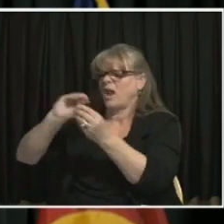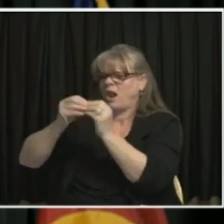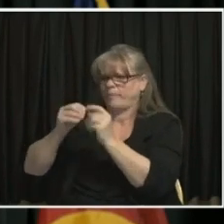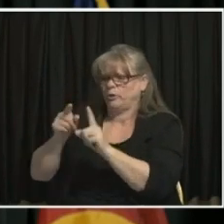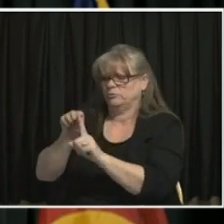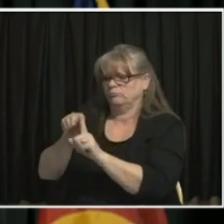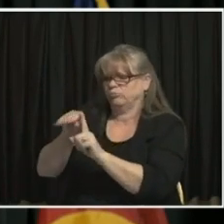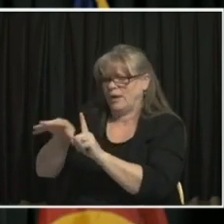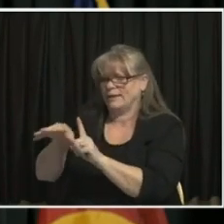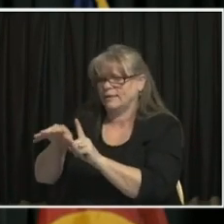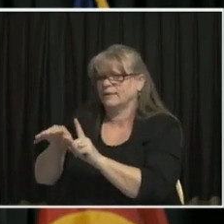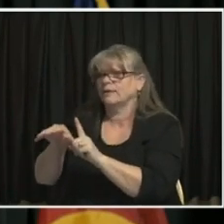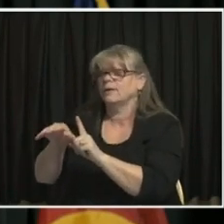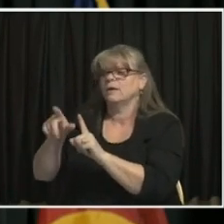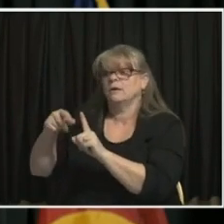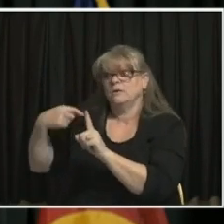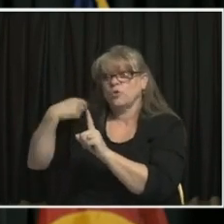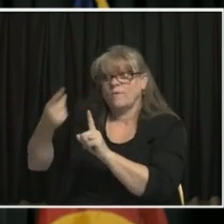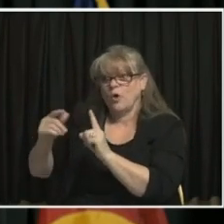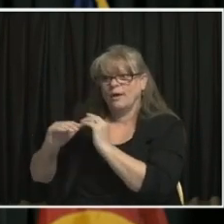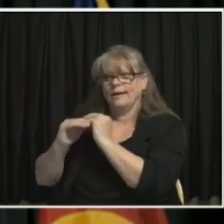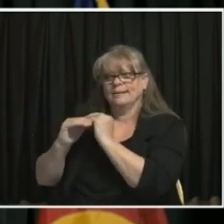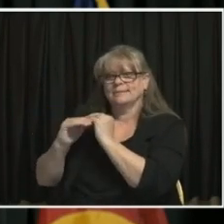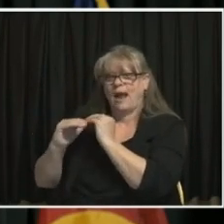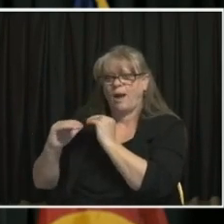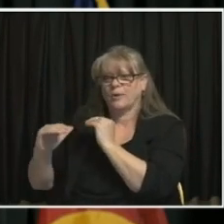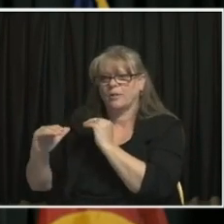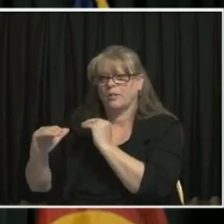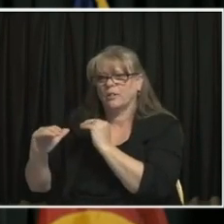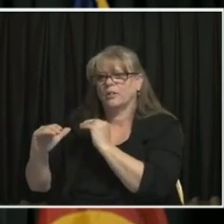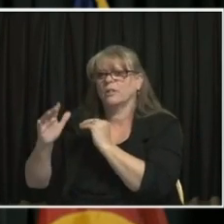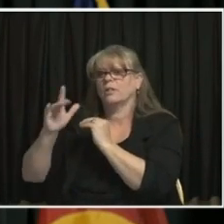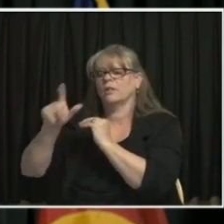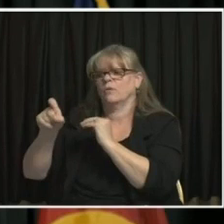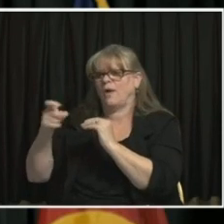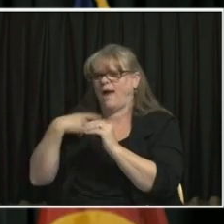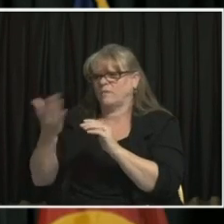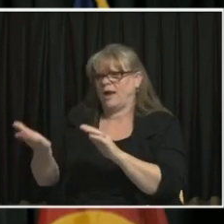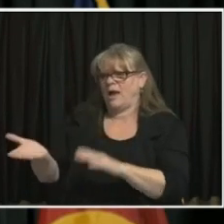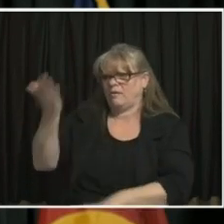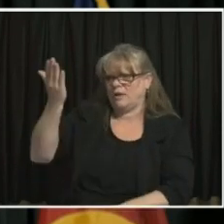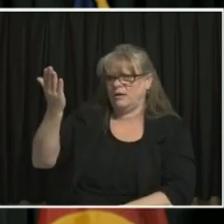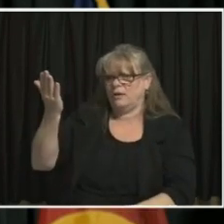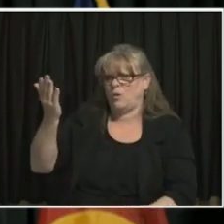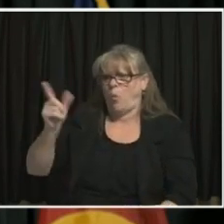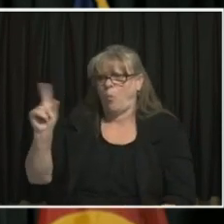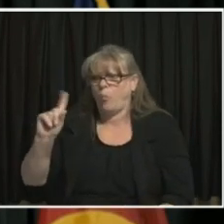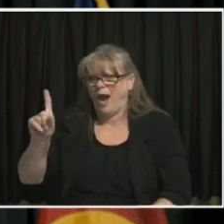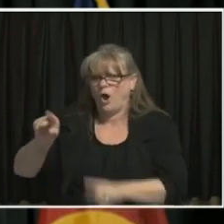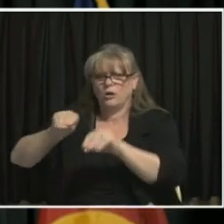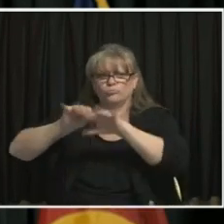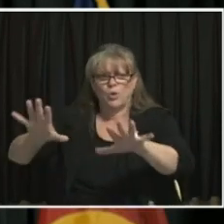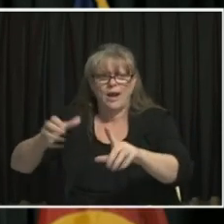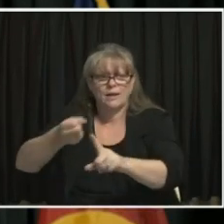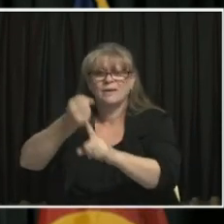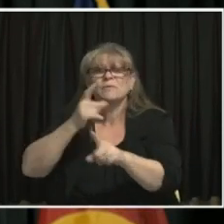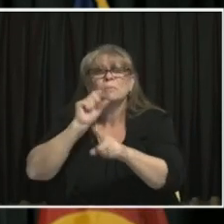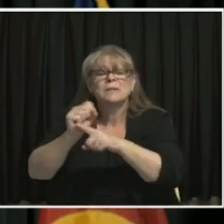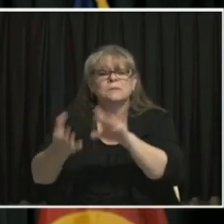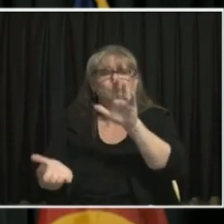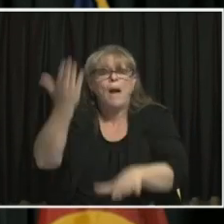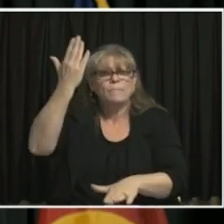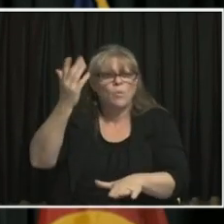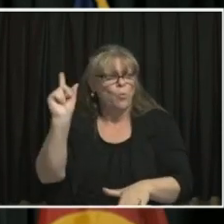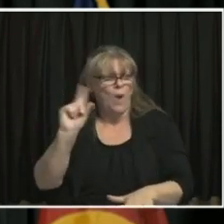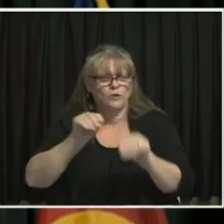sustainable. If it gets much higher, then we need to figure out where are those transmissions occurring. How do we have the minimum number of restrictions that can actually